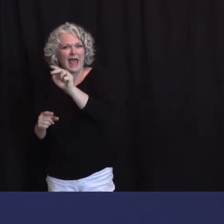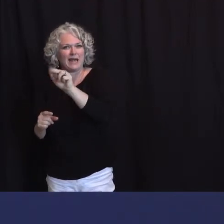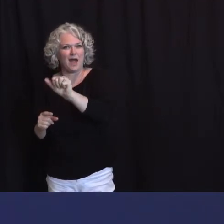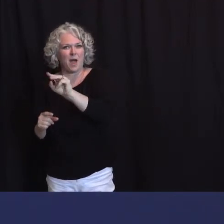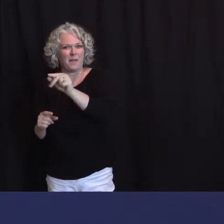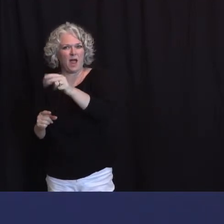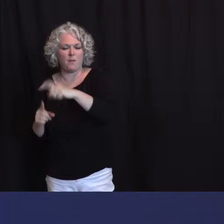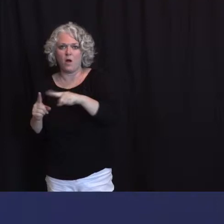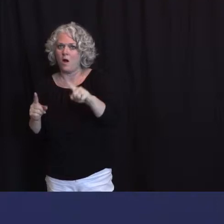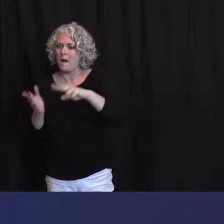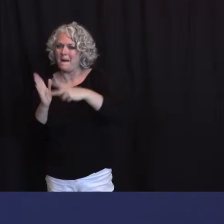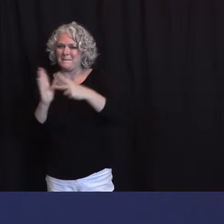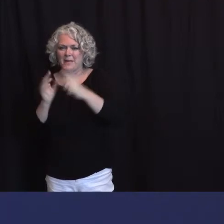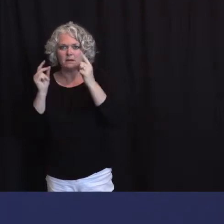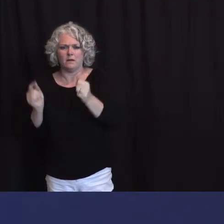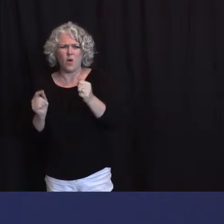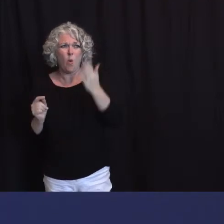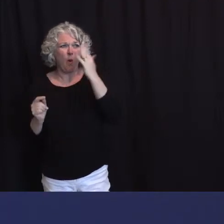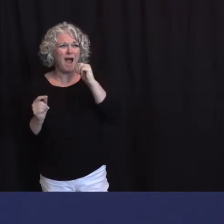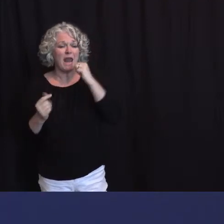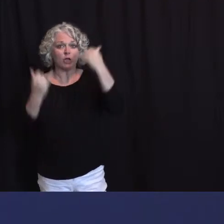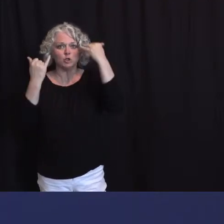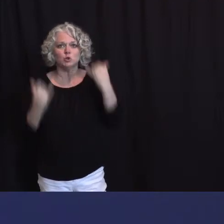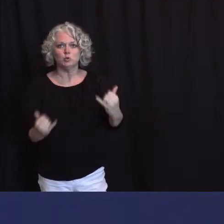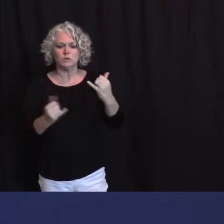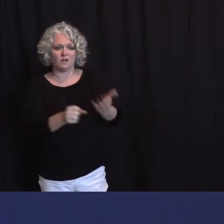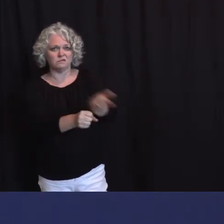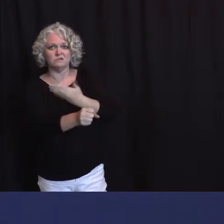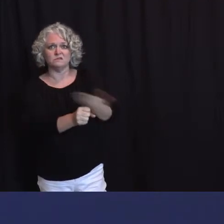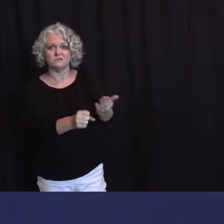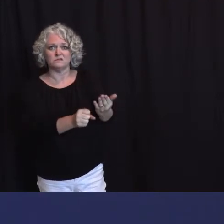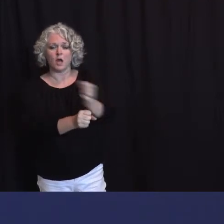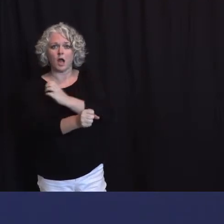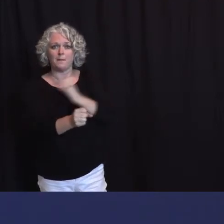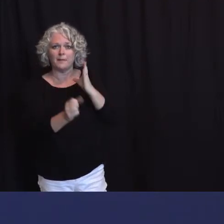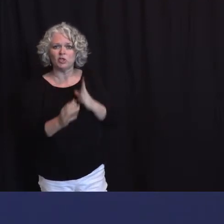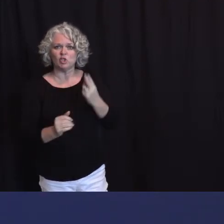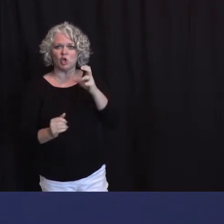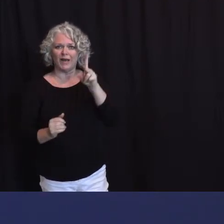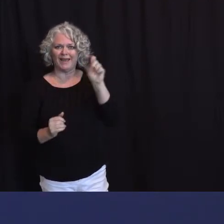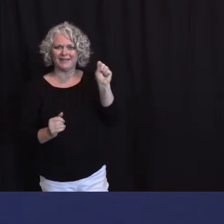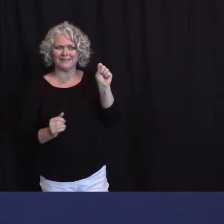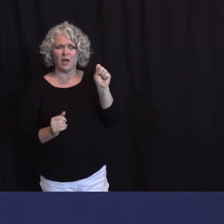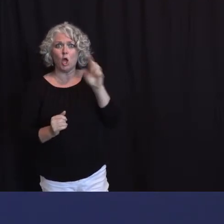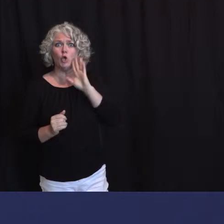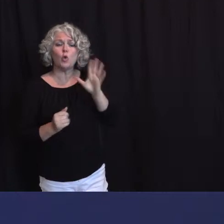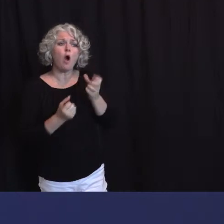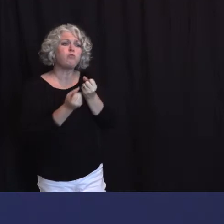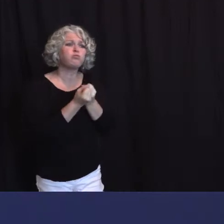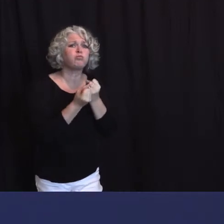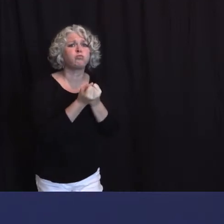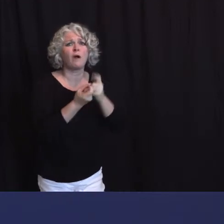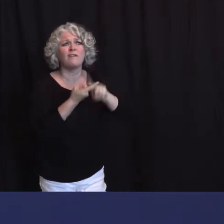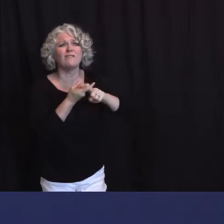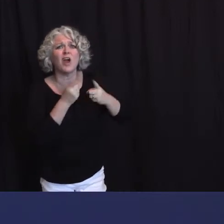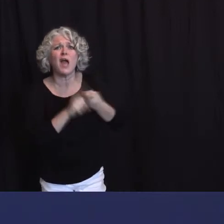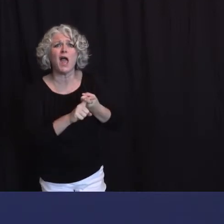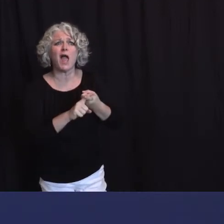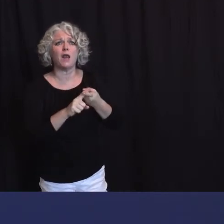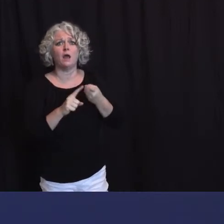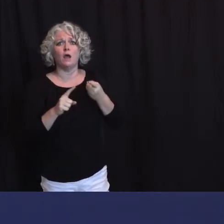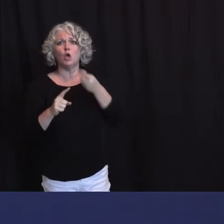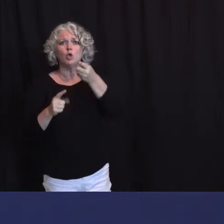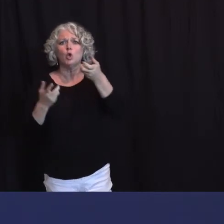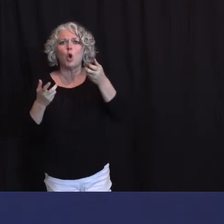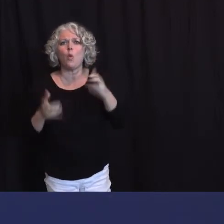Why not make a decisive move today and give Commissioner Hicks his walking papers? Are you showing loyalty? Do you not want to bend to criticism from